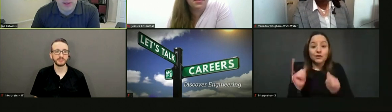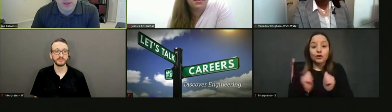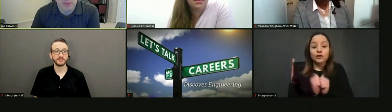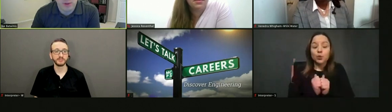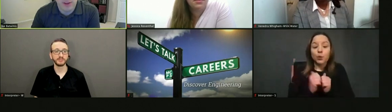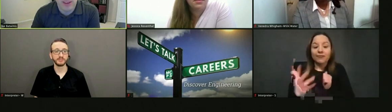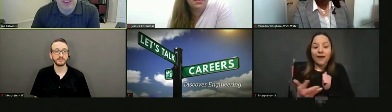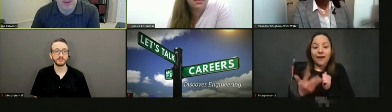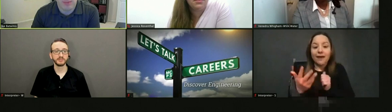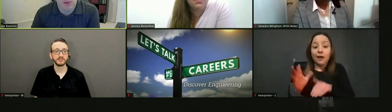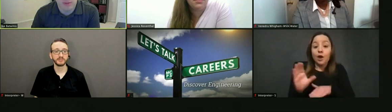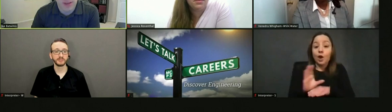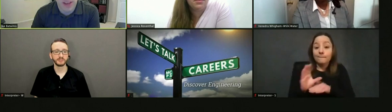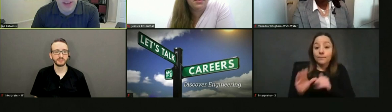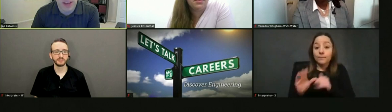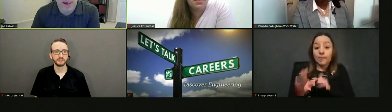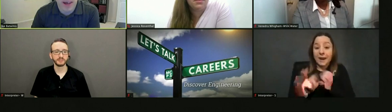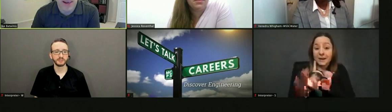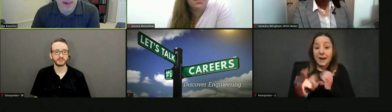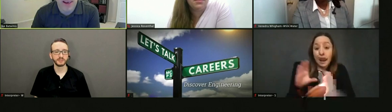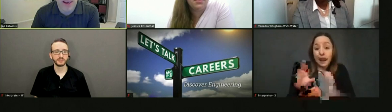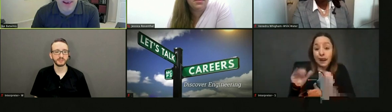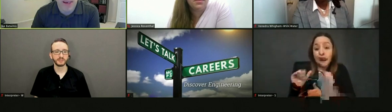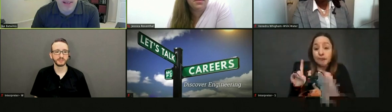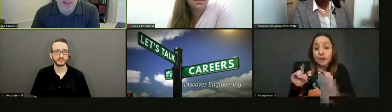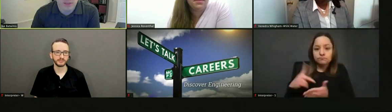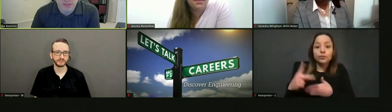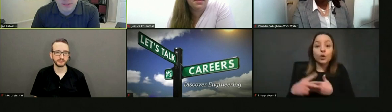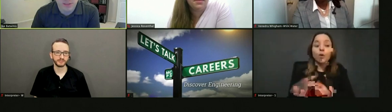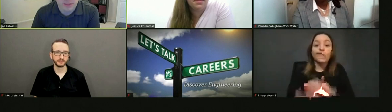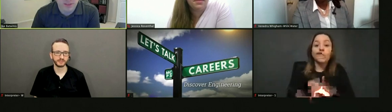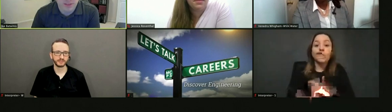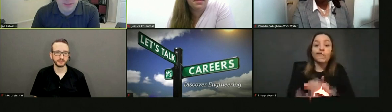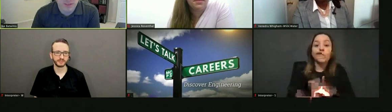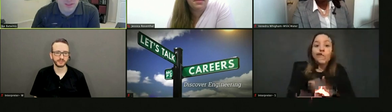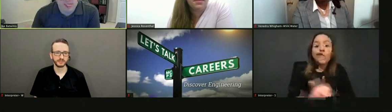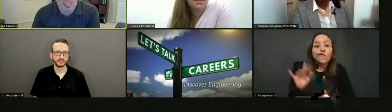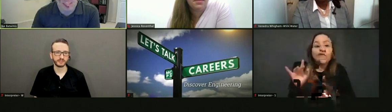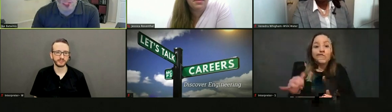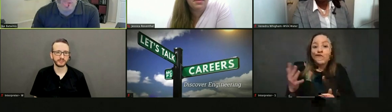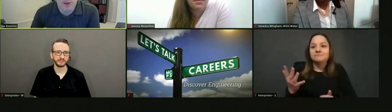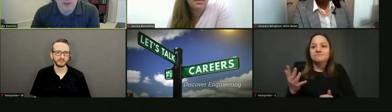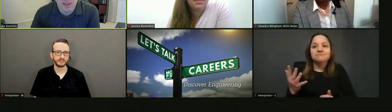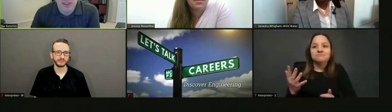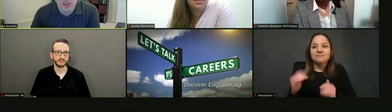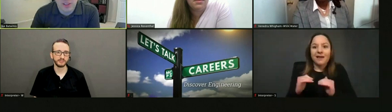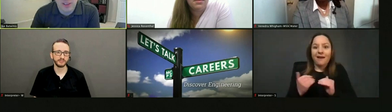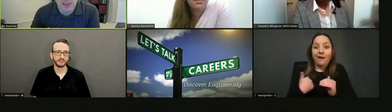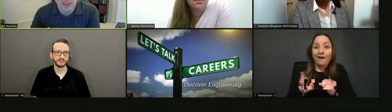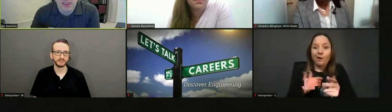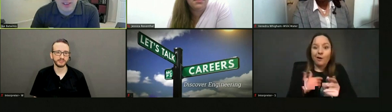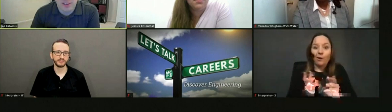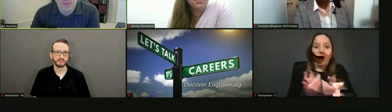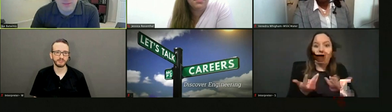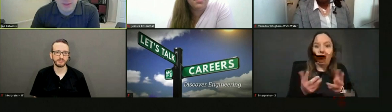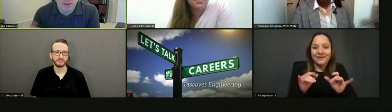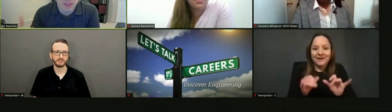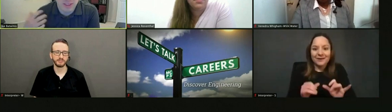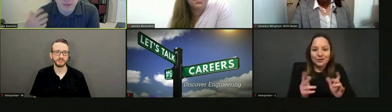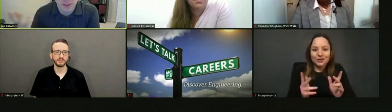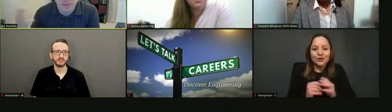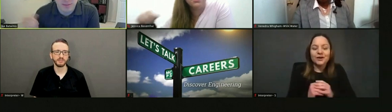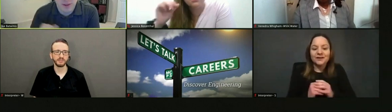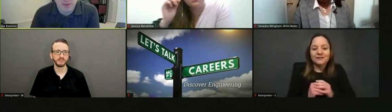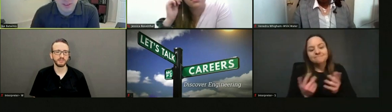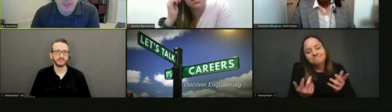a computer-aided design program, a CAD program, which is basically how we do everything in engineering, or at